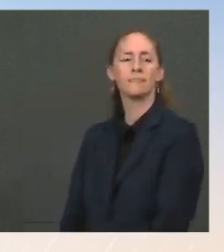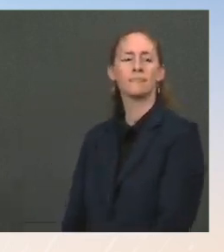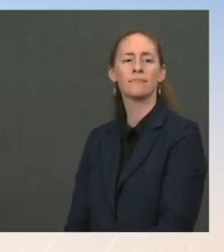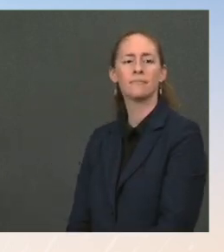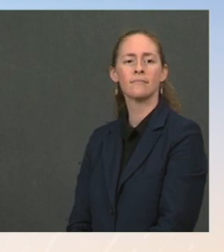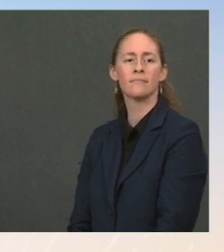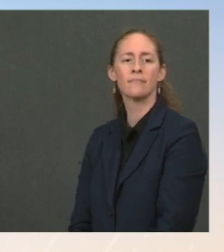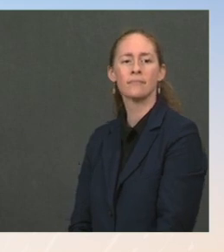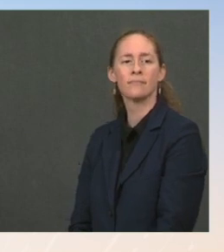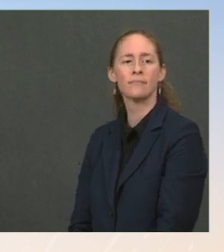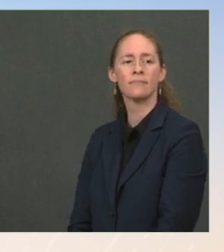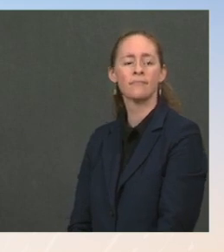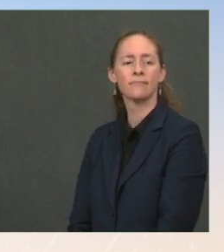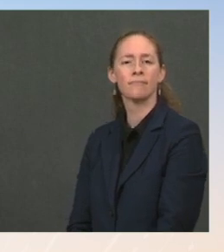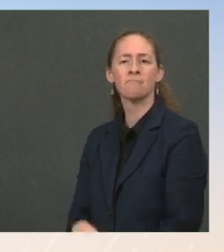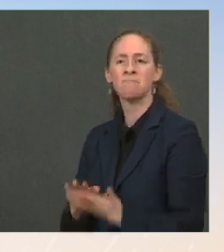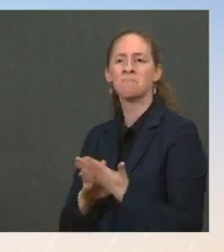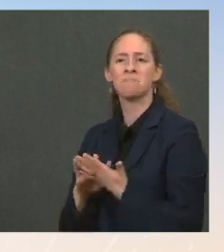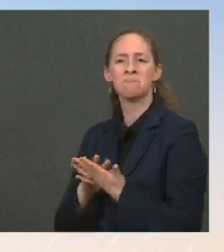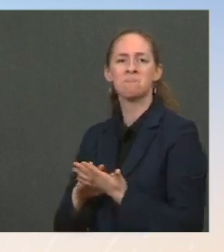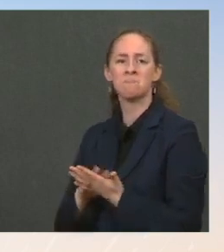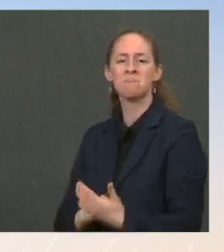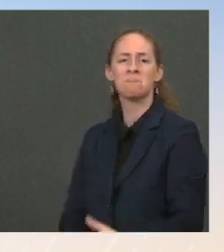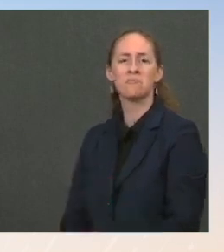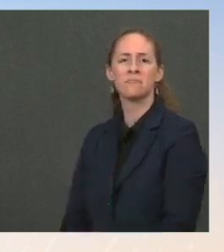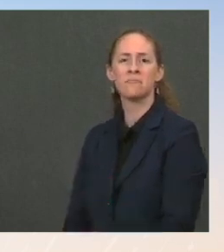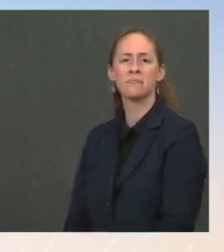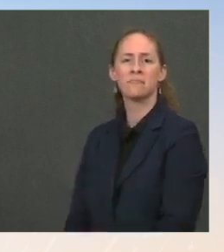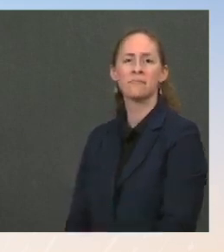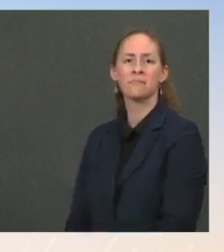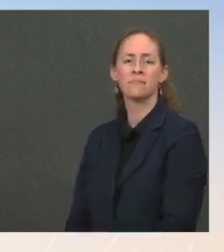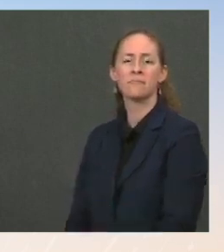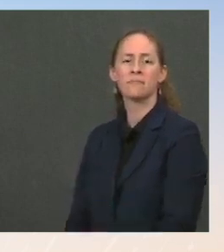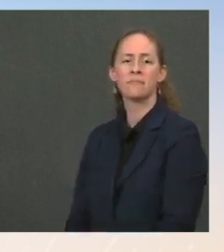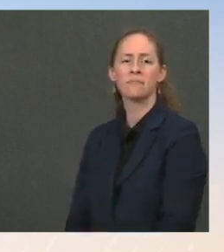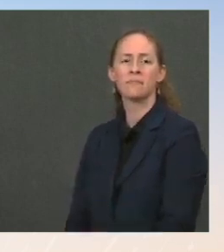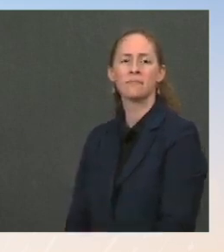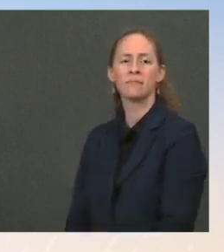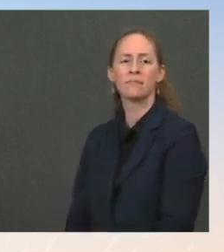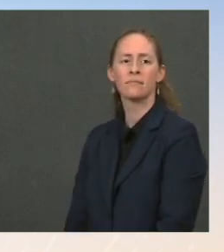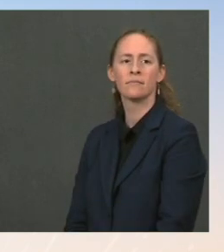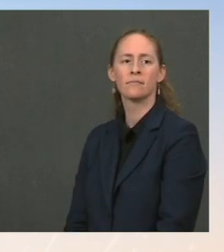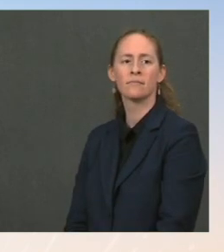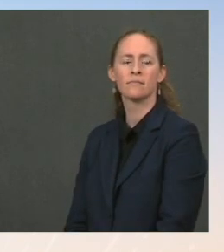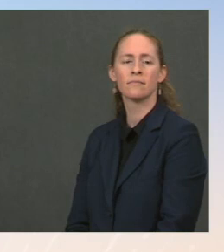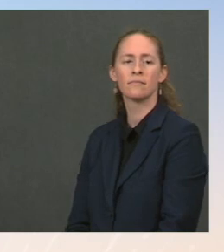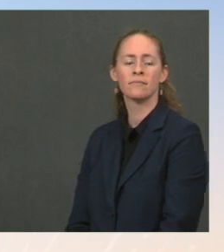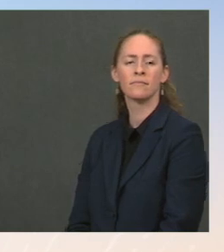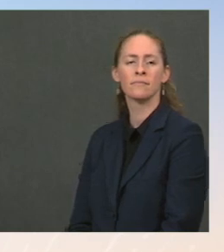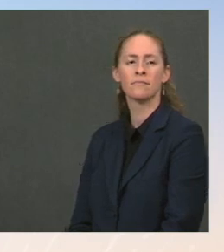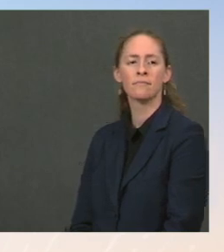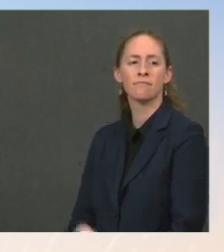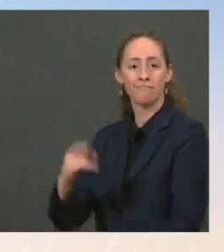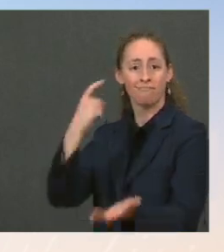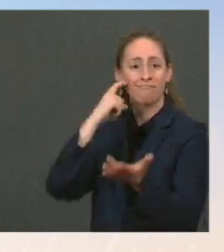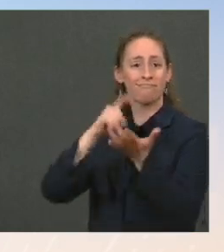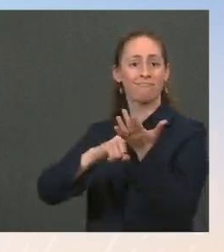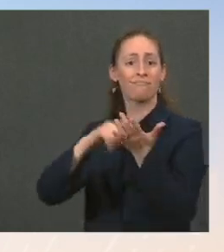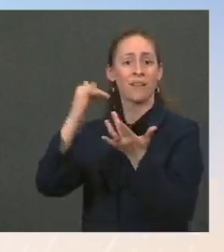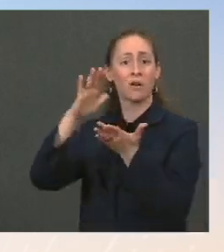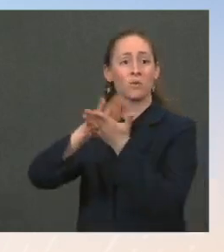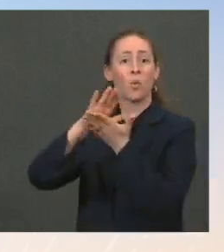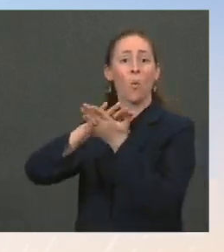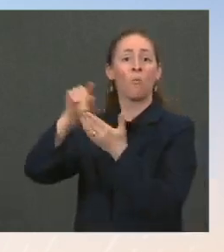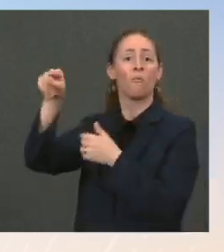I'm not sure if you were looking here, but I just wanted to say that on food shortages, we're seeing in schools the supply chain